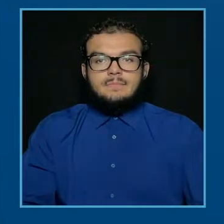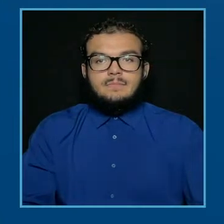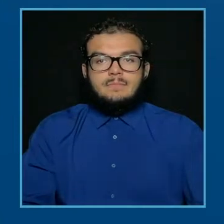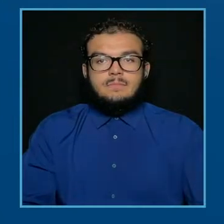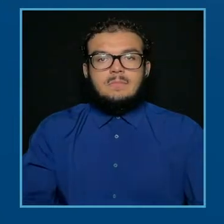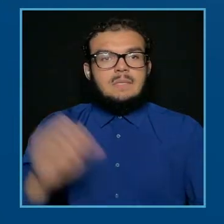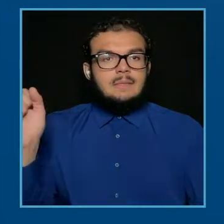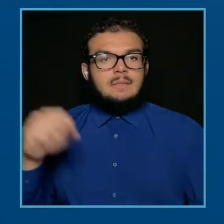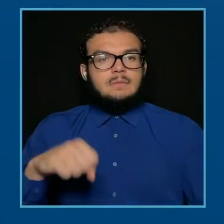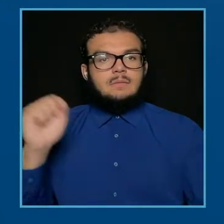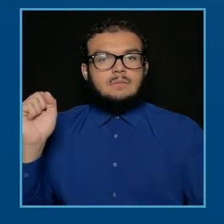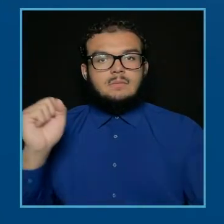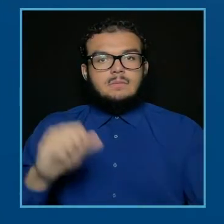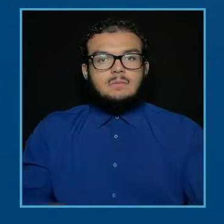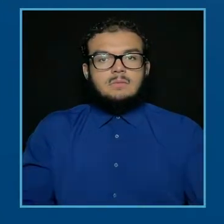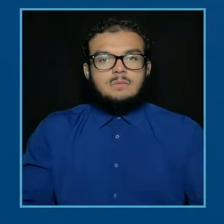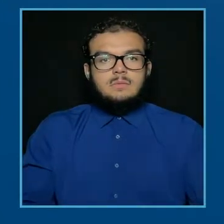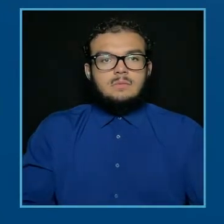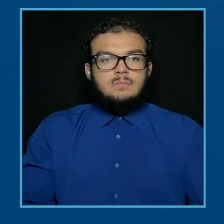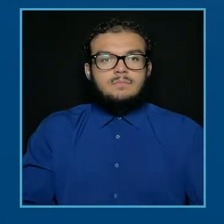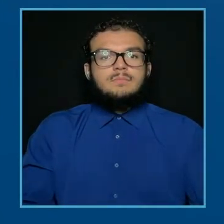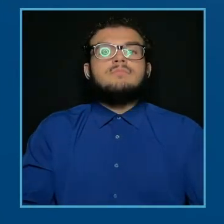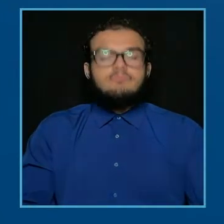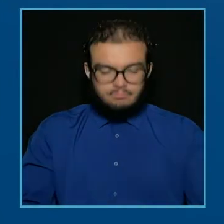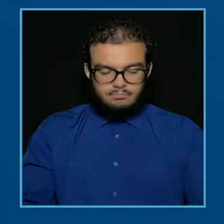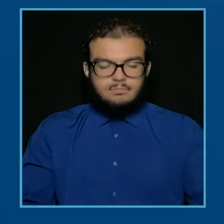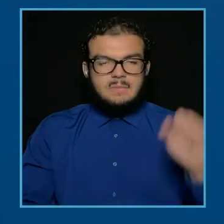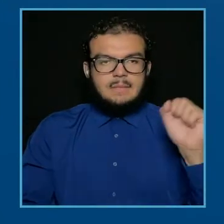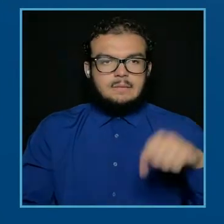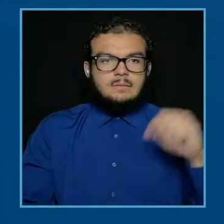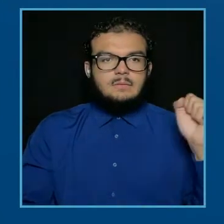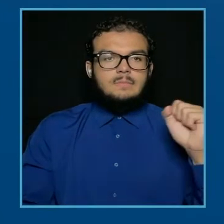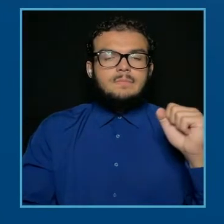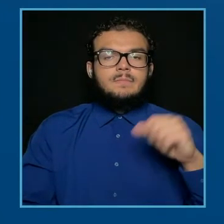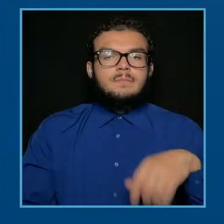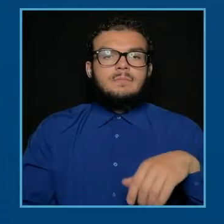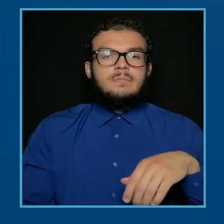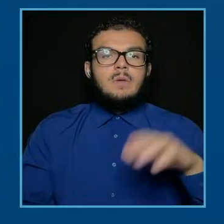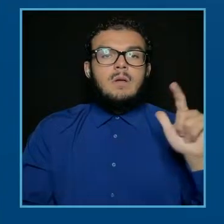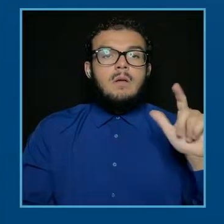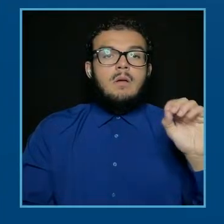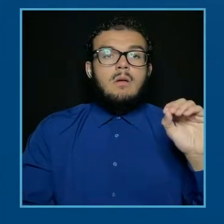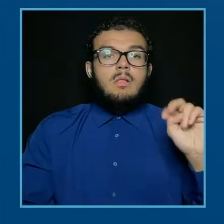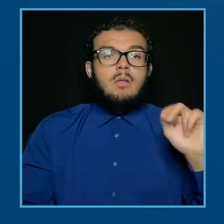Yes. Mr. Lee votes yes. Ms. Long Hong?